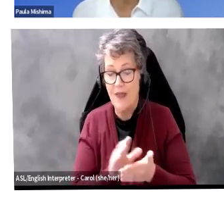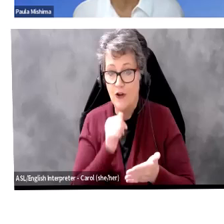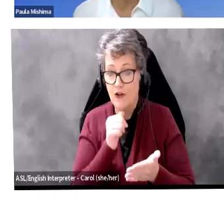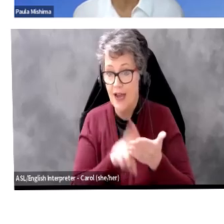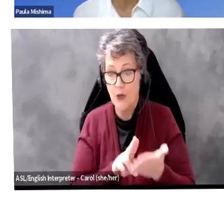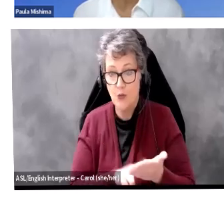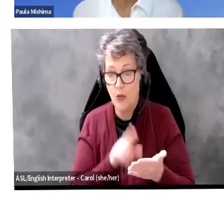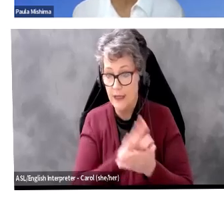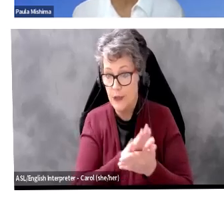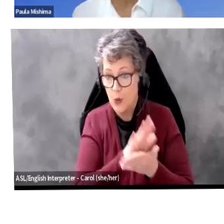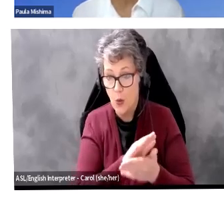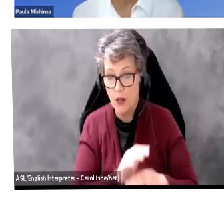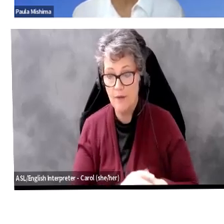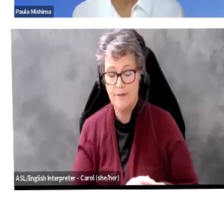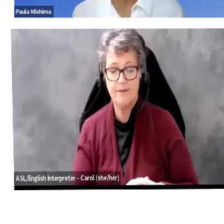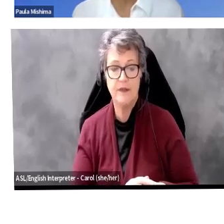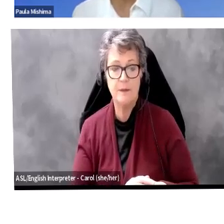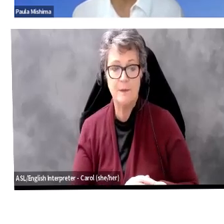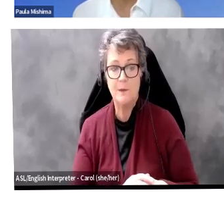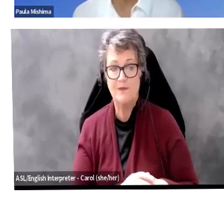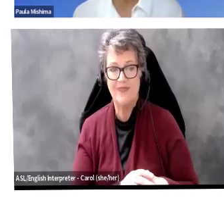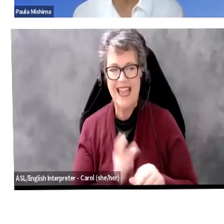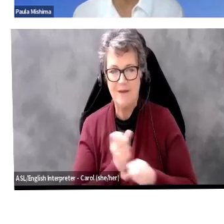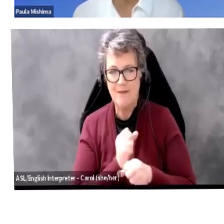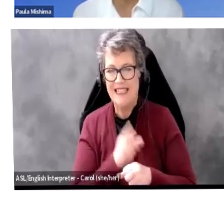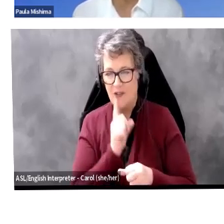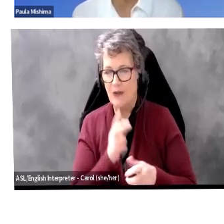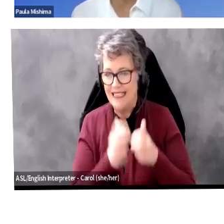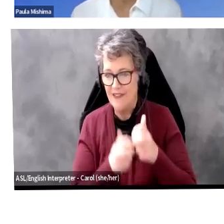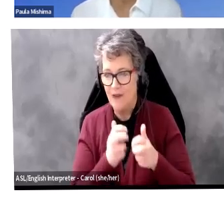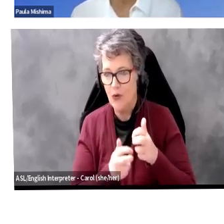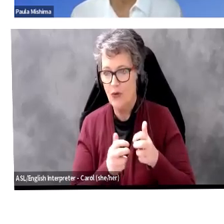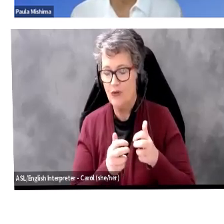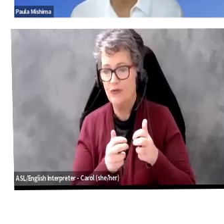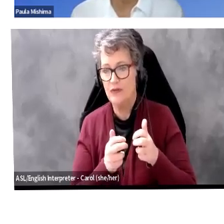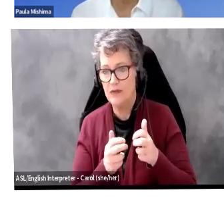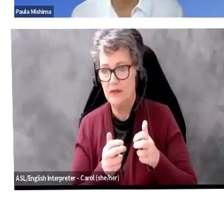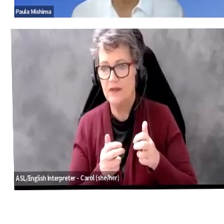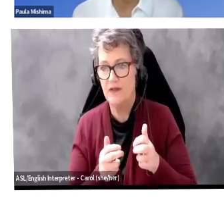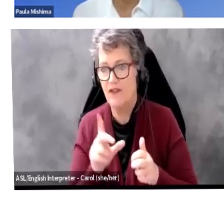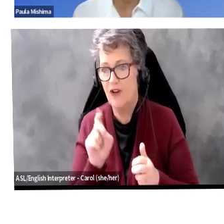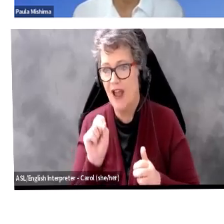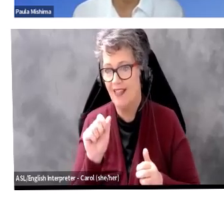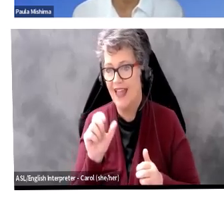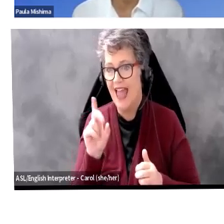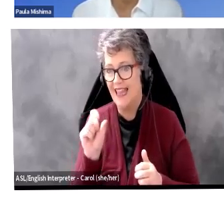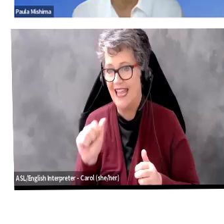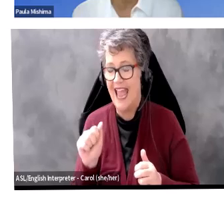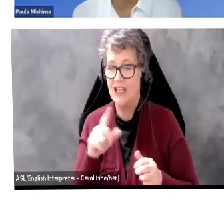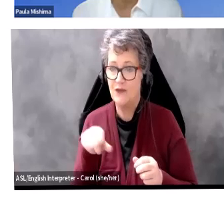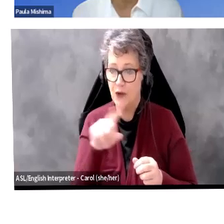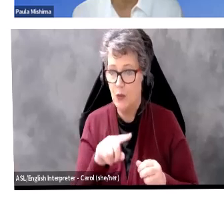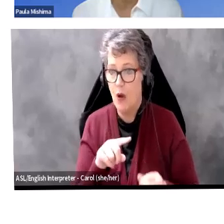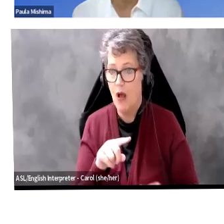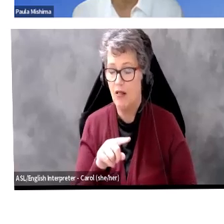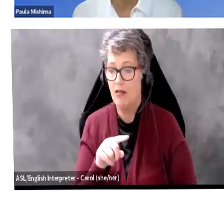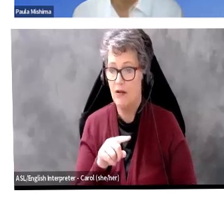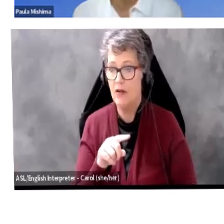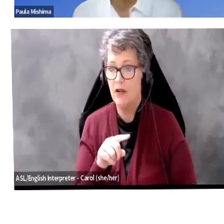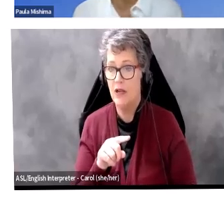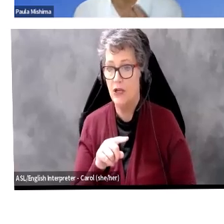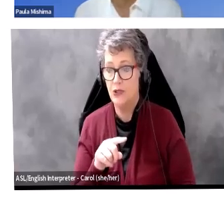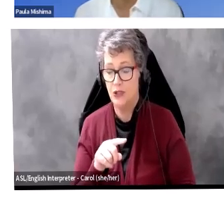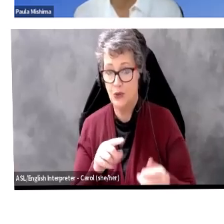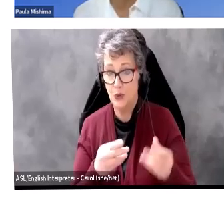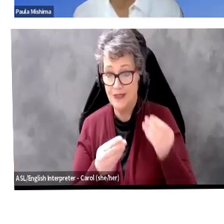enrolled in a school. It all makes it really hard for LEAs, for you all to